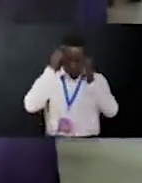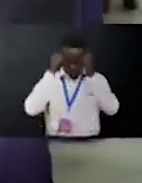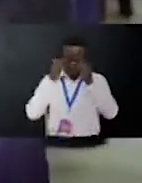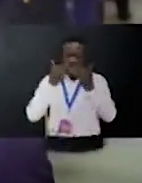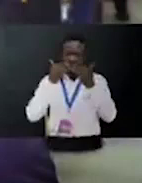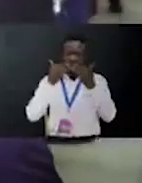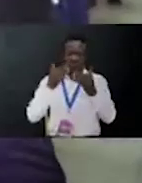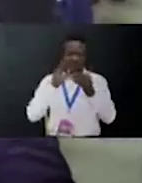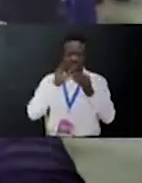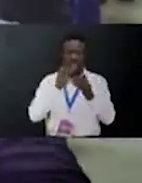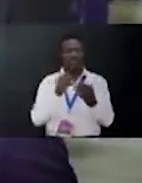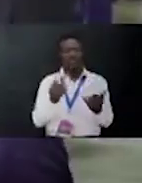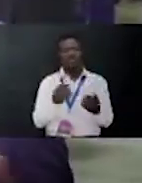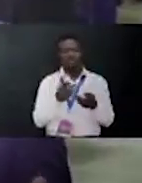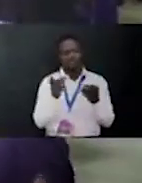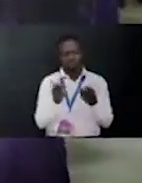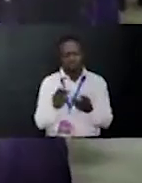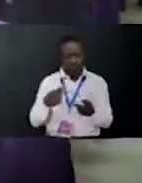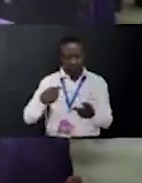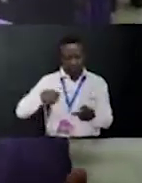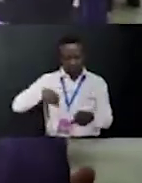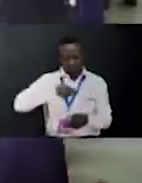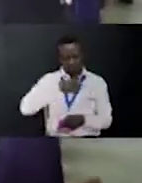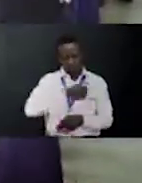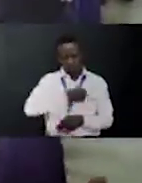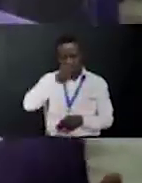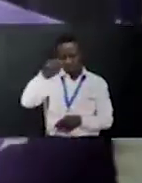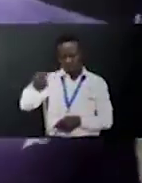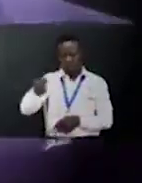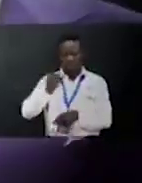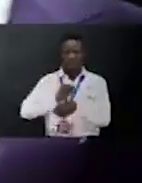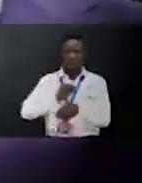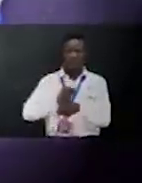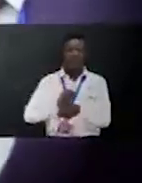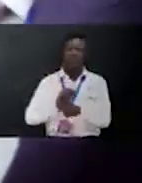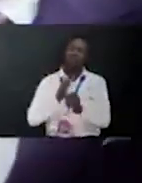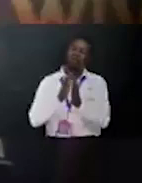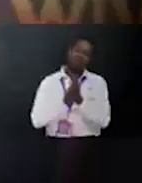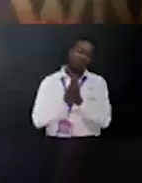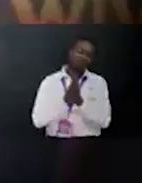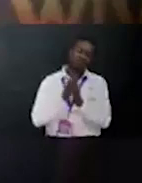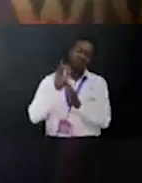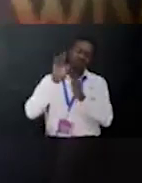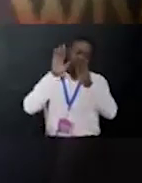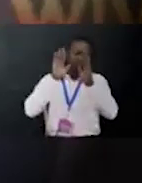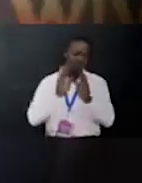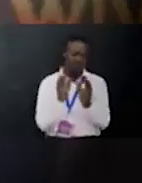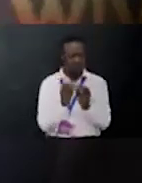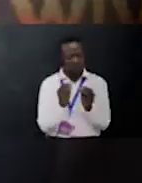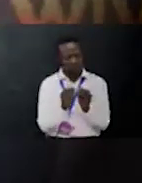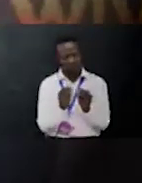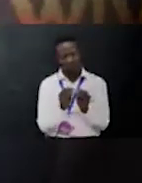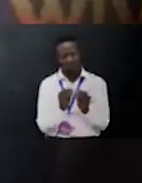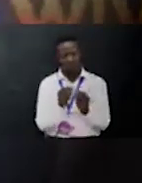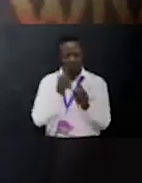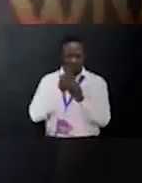that God, you have placed us, oh God. This is so great. This is so amazing. The Father,